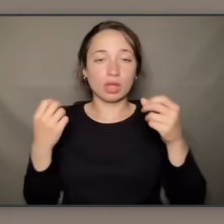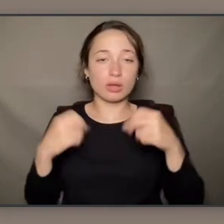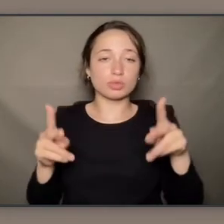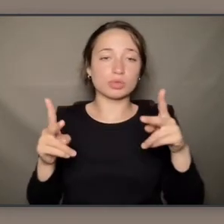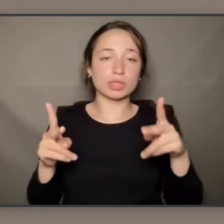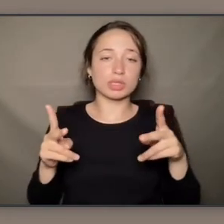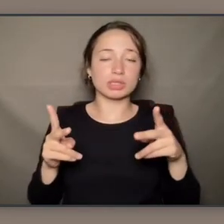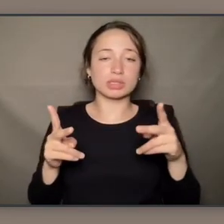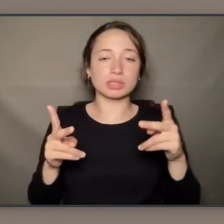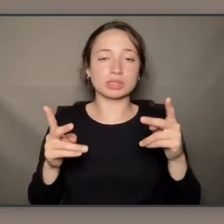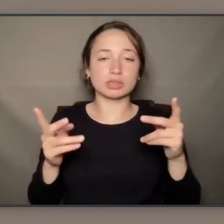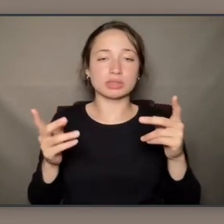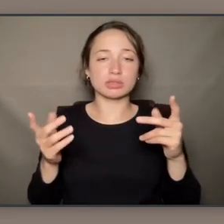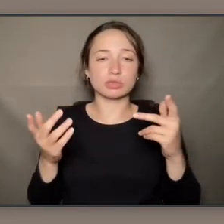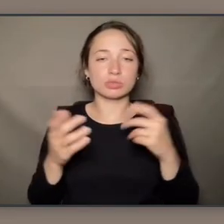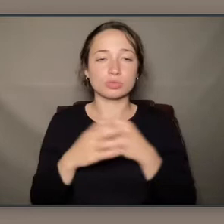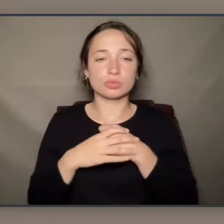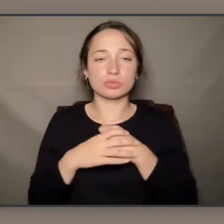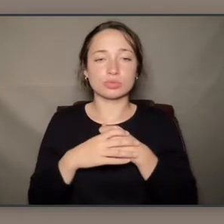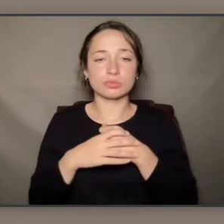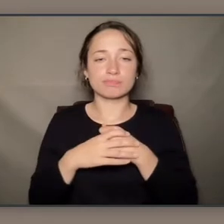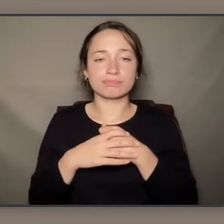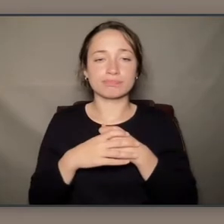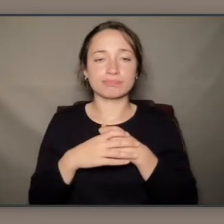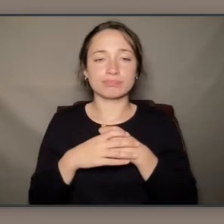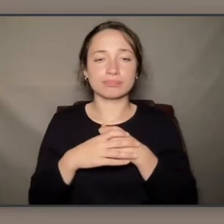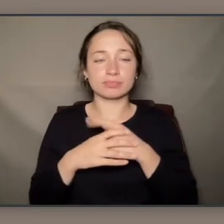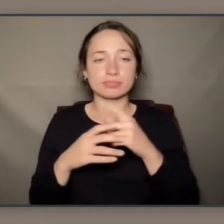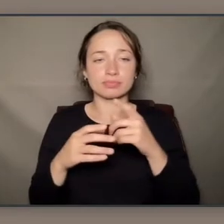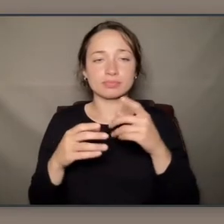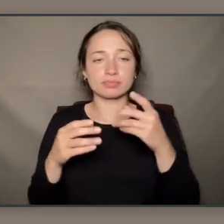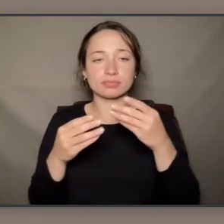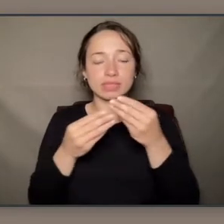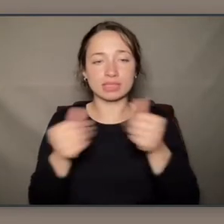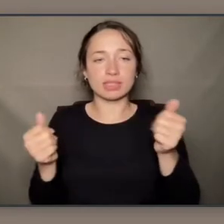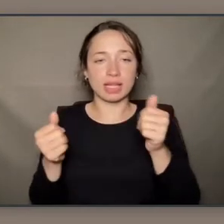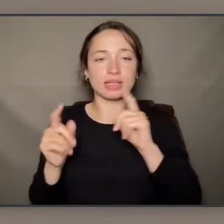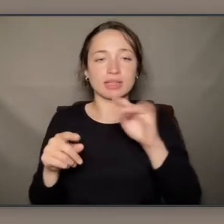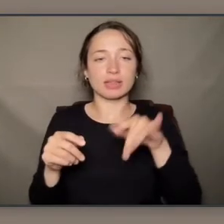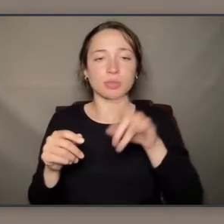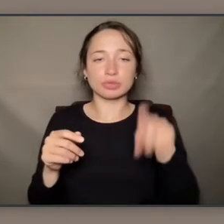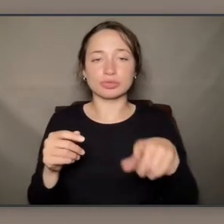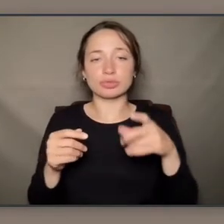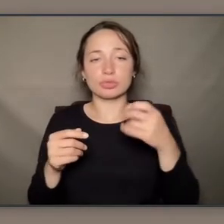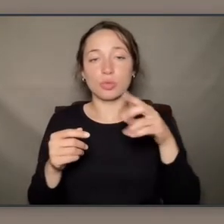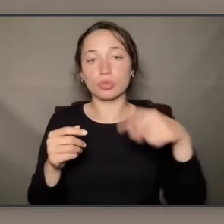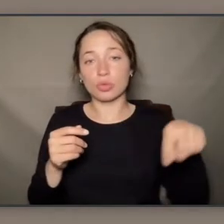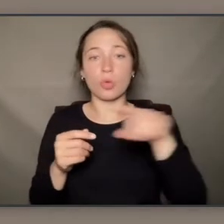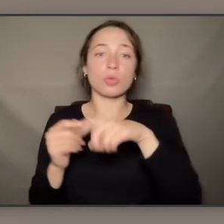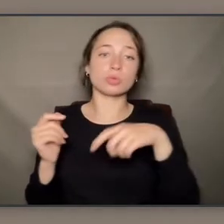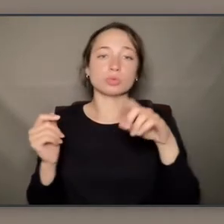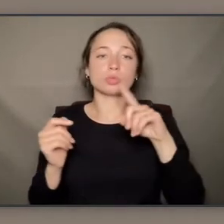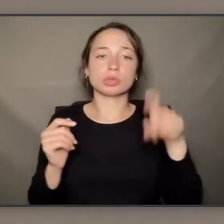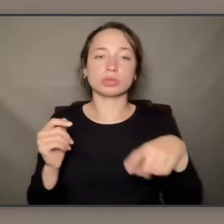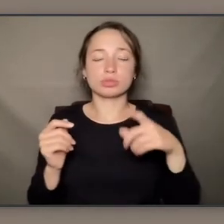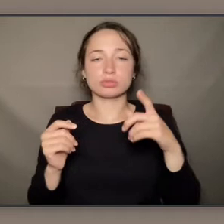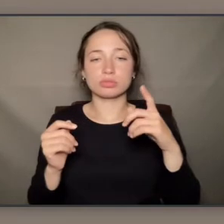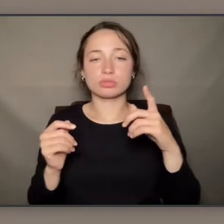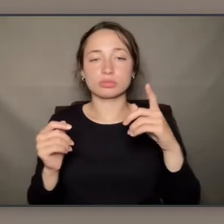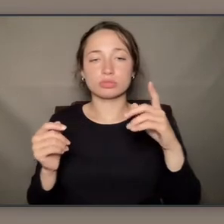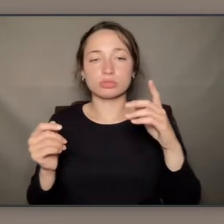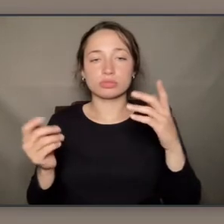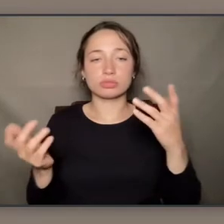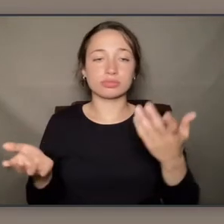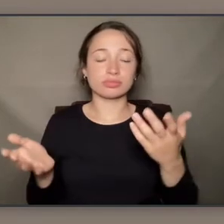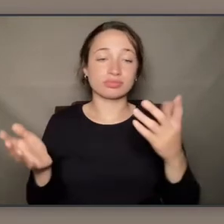then opportunities to satiate that question or those questions will present themselves. There